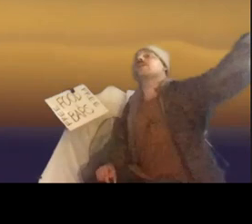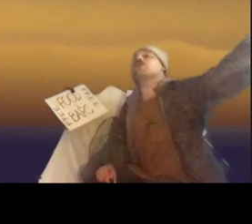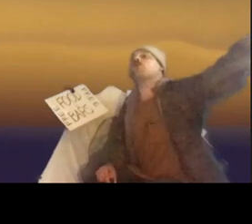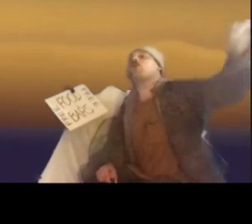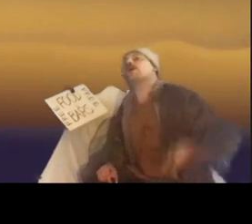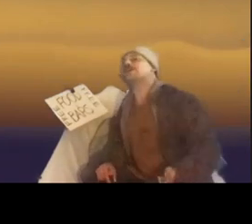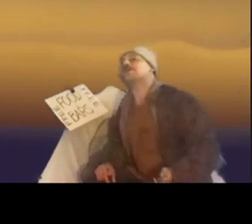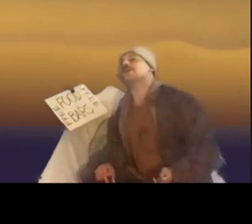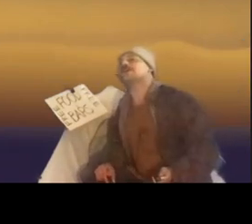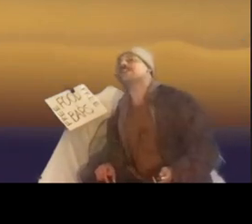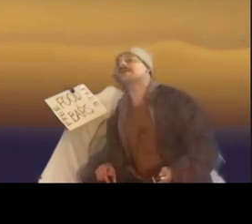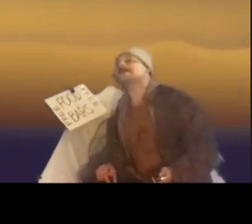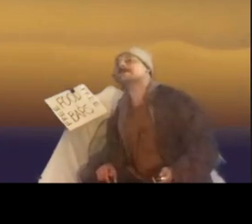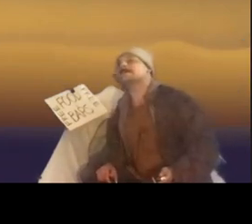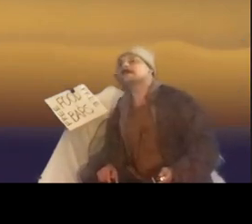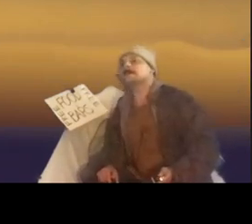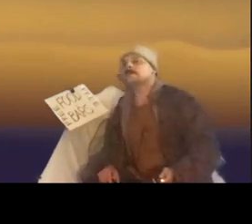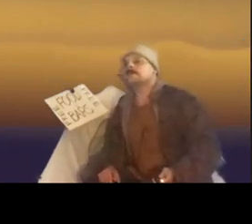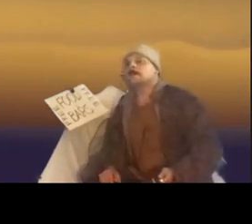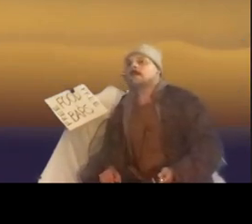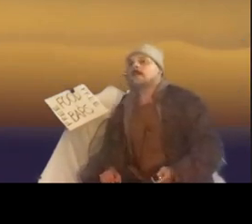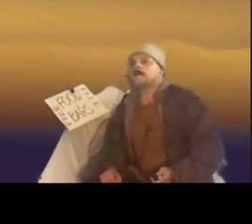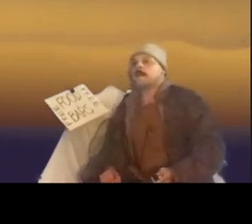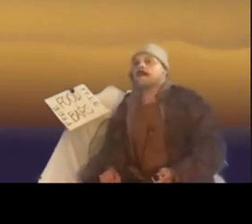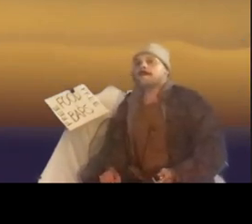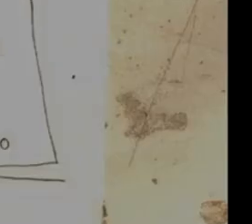May Allah reward you in goodness.